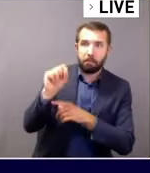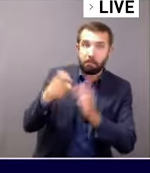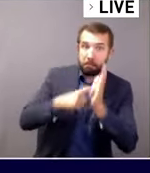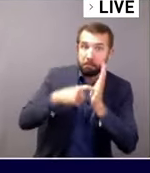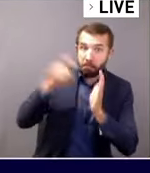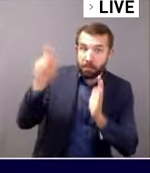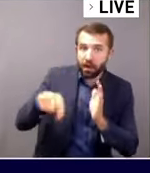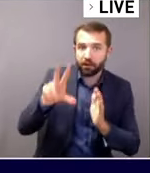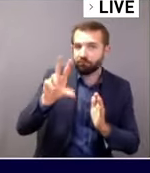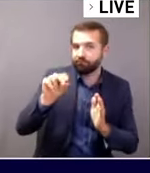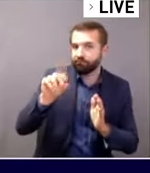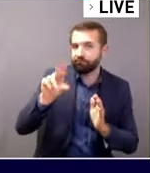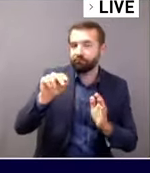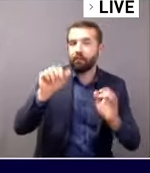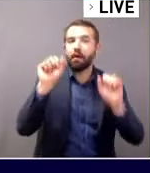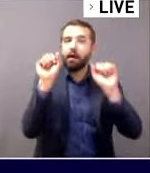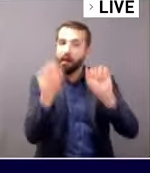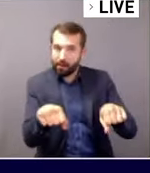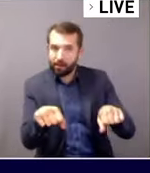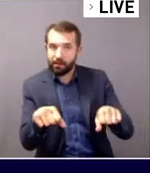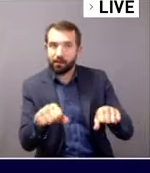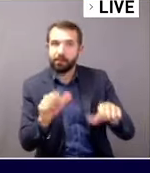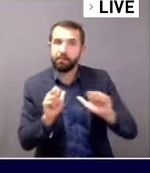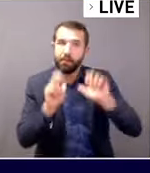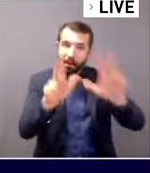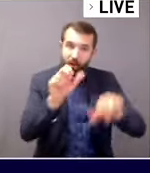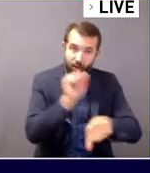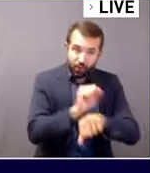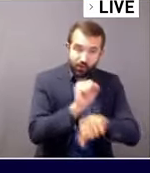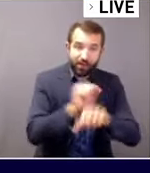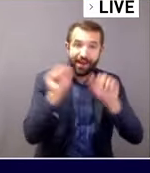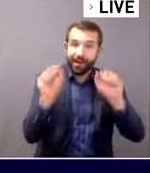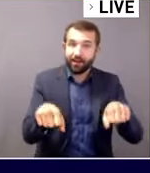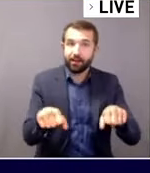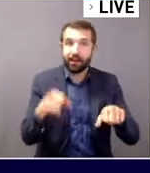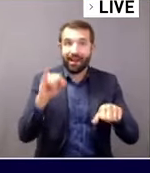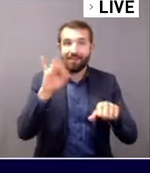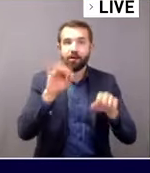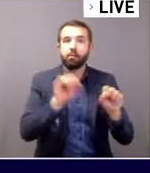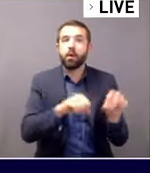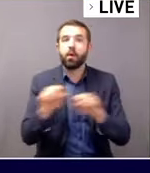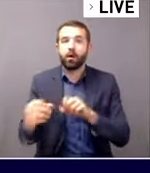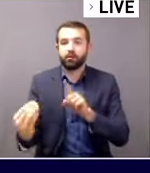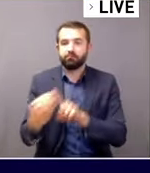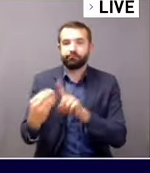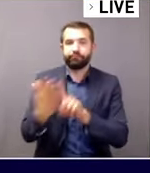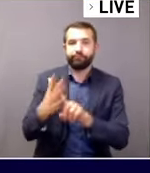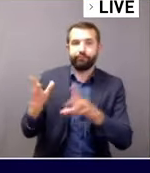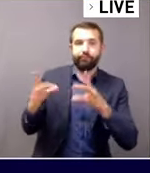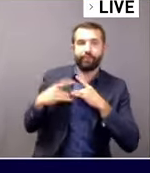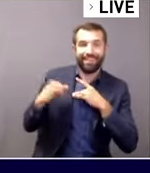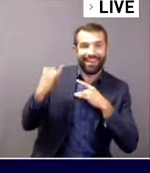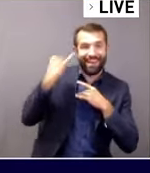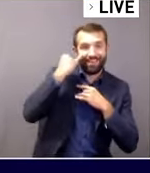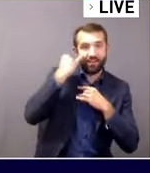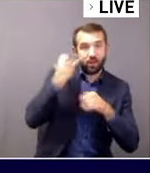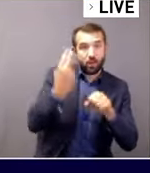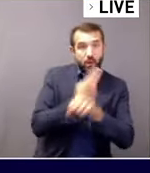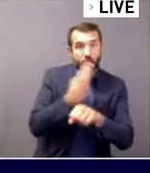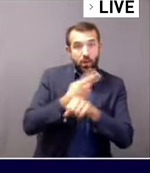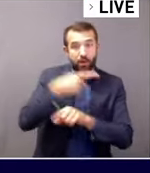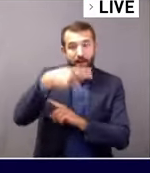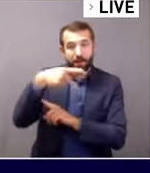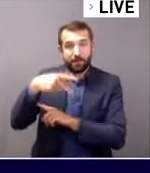their job if they've been exposed, provided they have on PPE and other safeguards to reduce